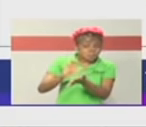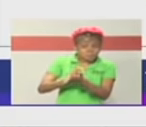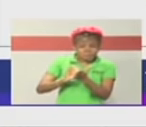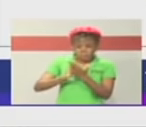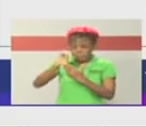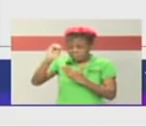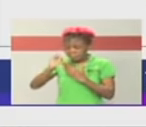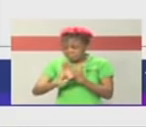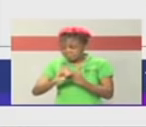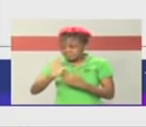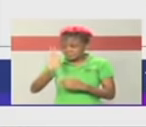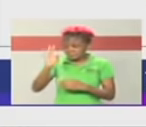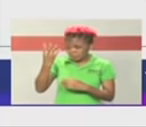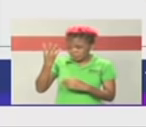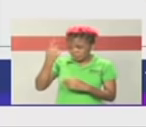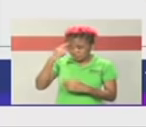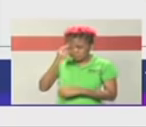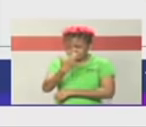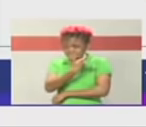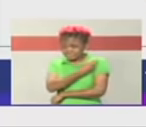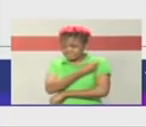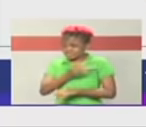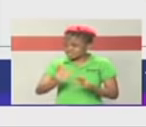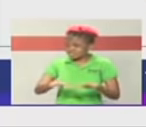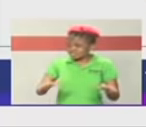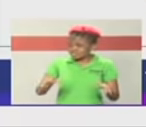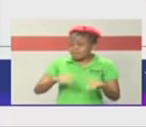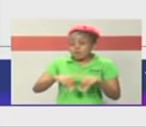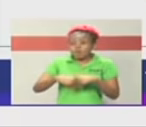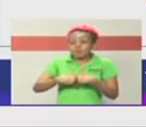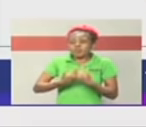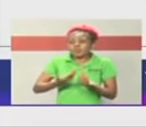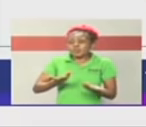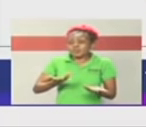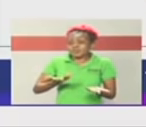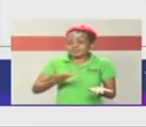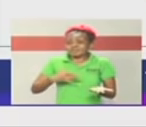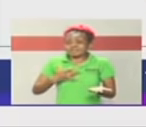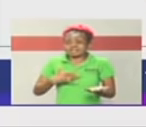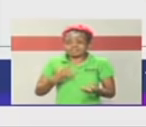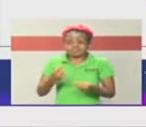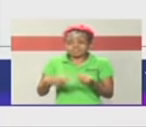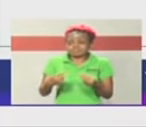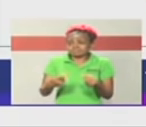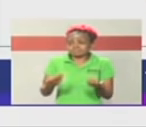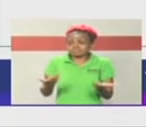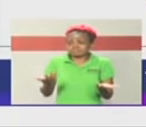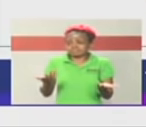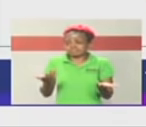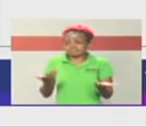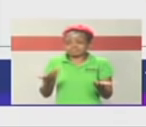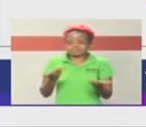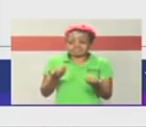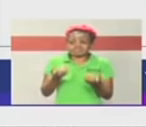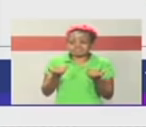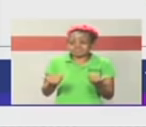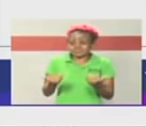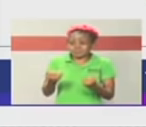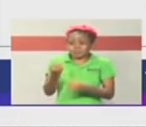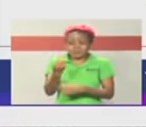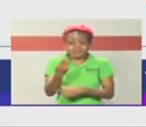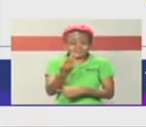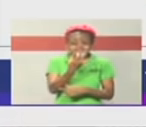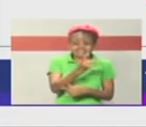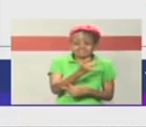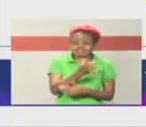for selected forms, how confident is the ministry in terms of the vaccination numbers of the 12 to 18 age bracket, as well